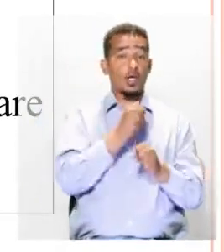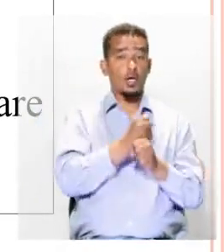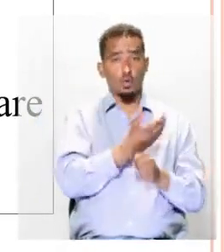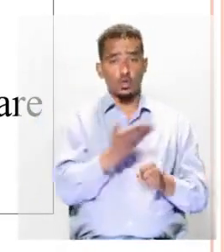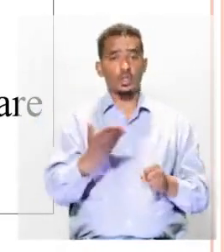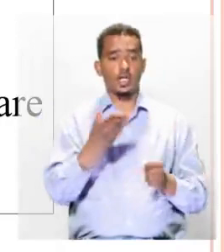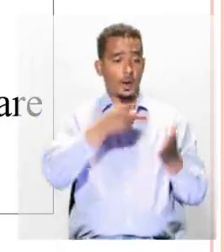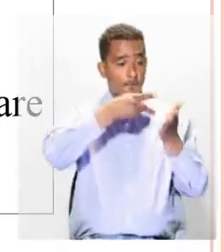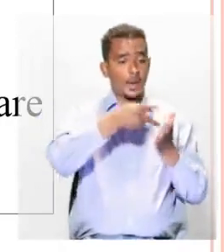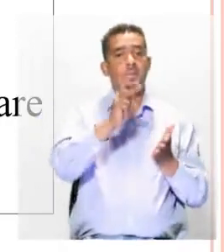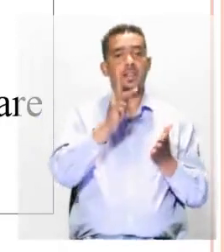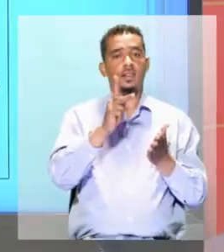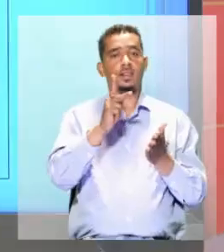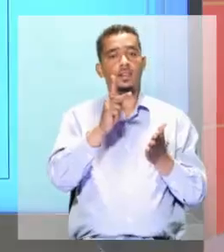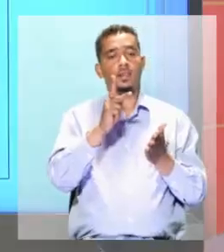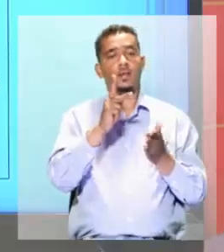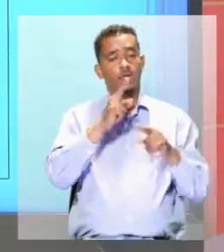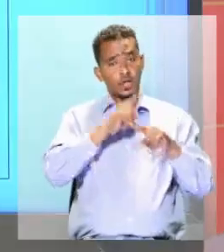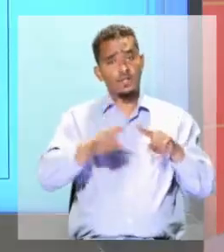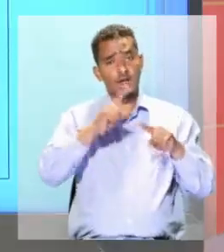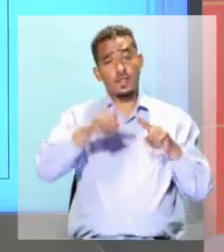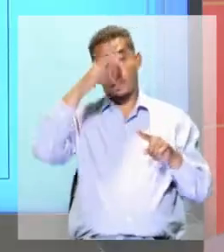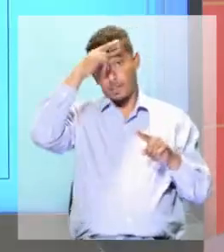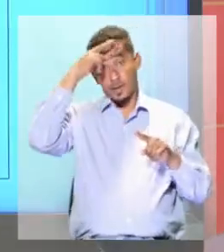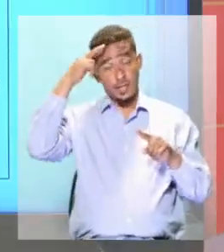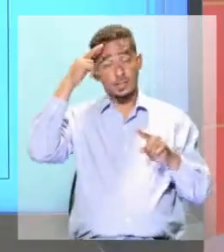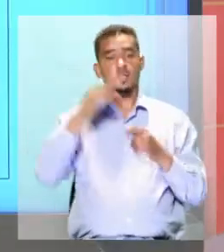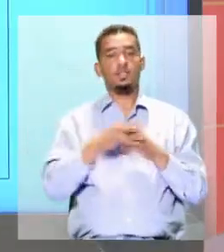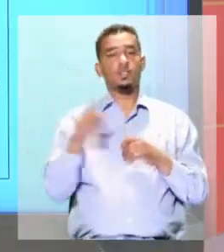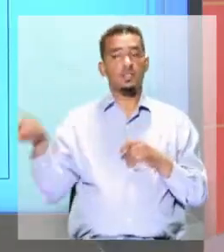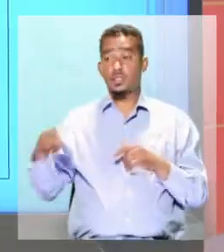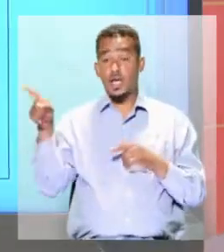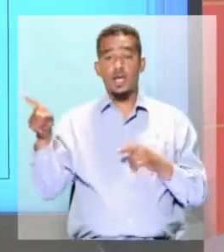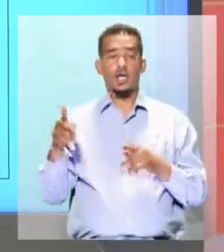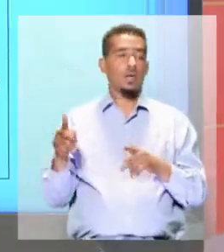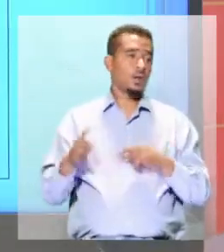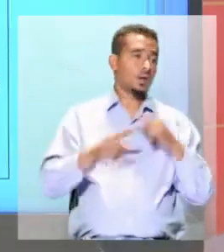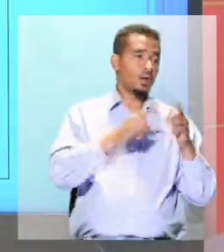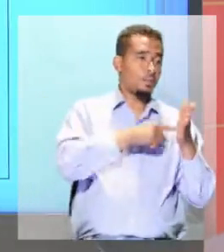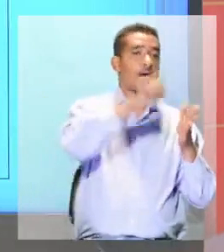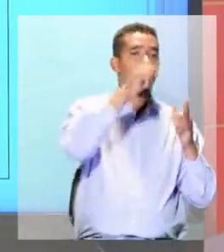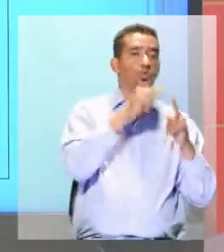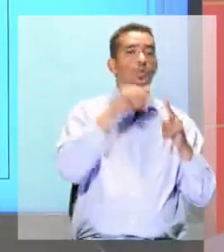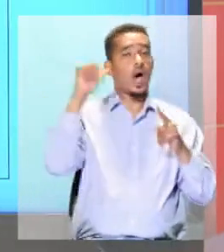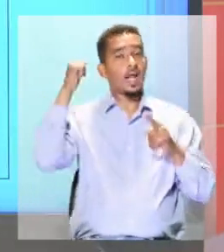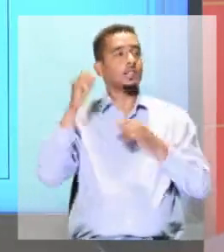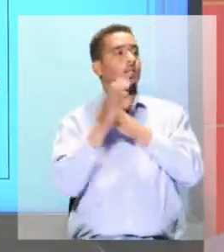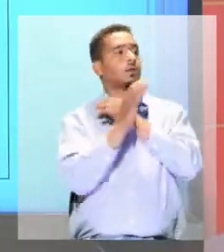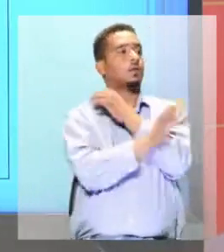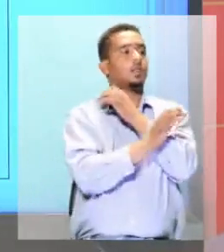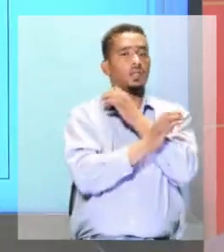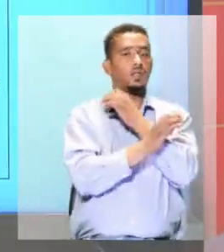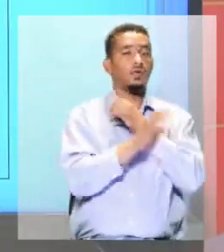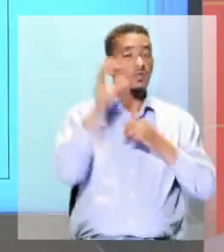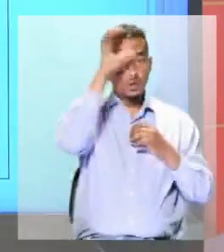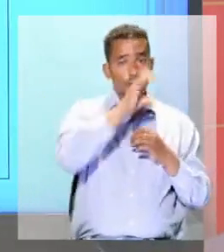and for payment and for different purpose. They migrate from their country to another for